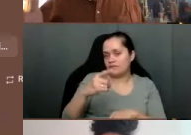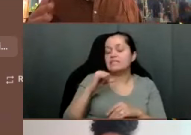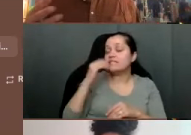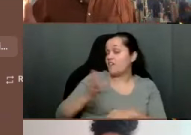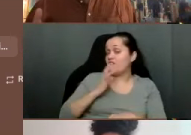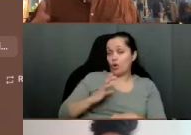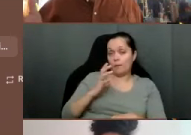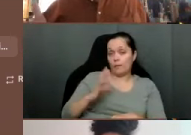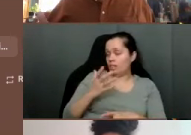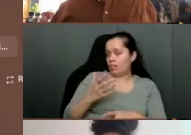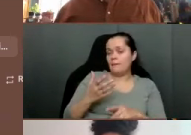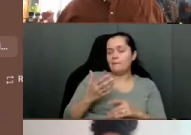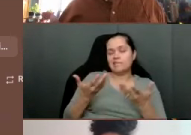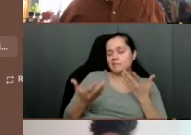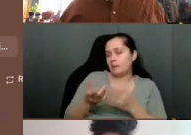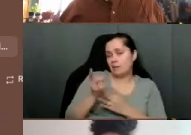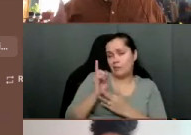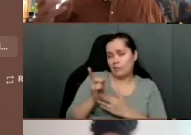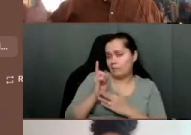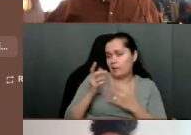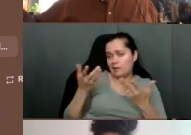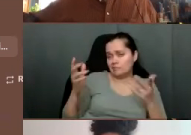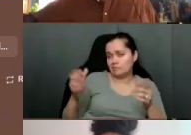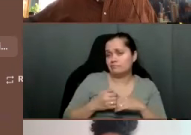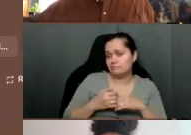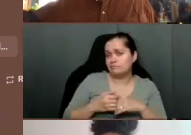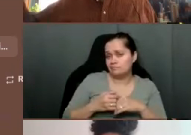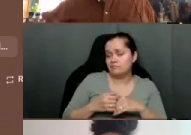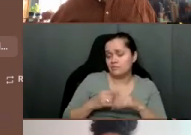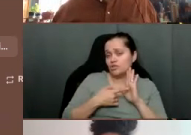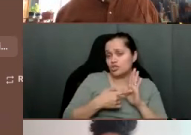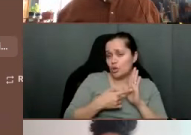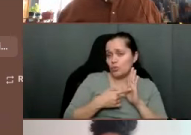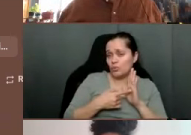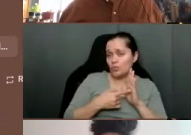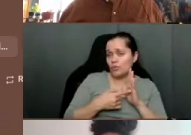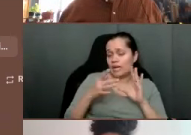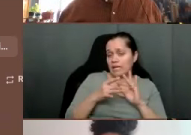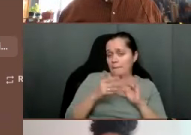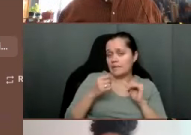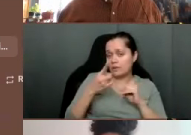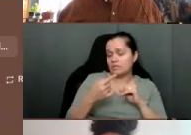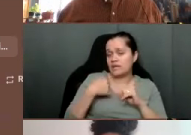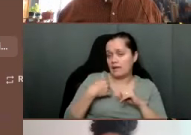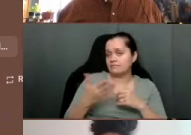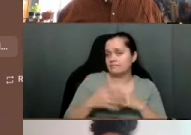It probably takes about a minute to show and comment on what you have